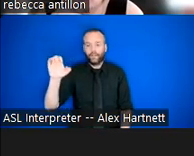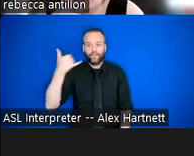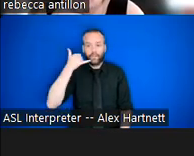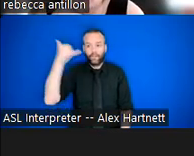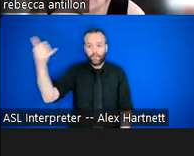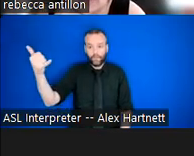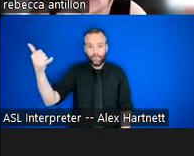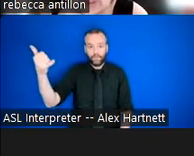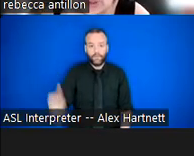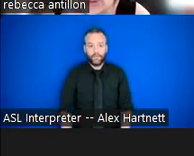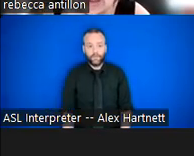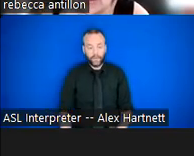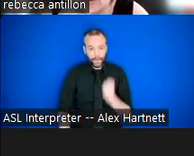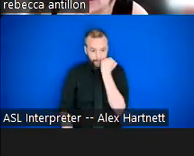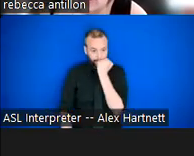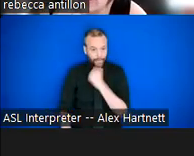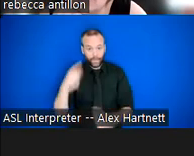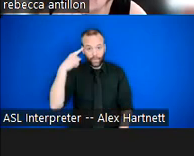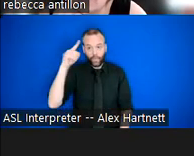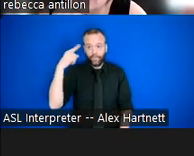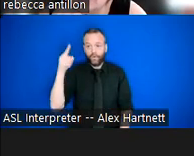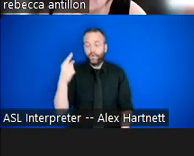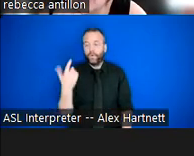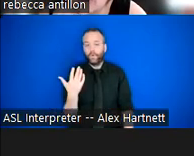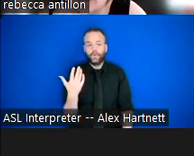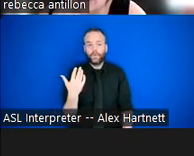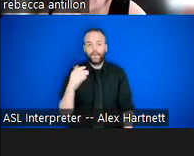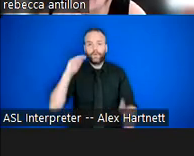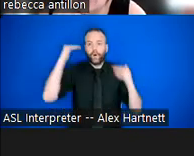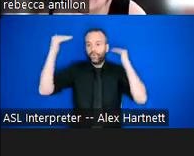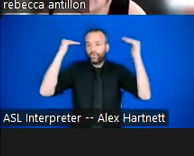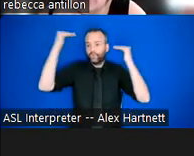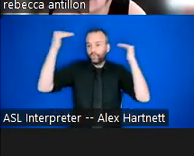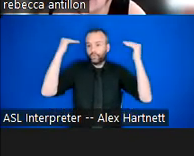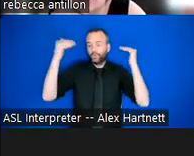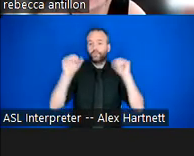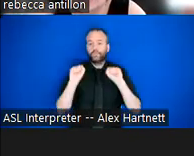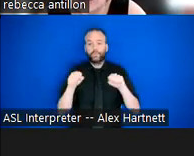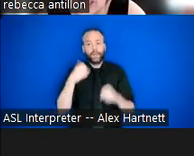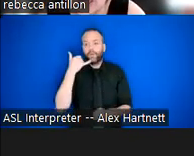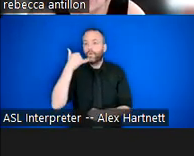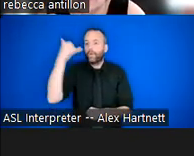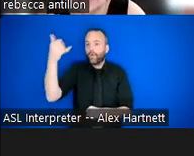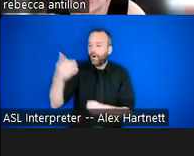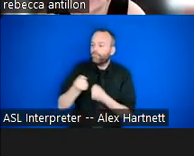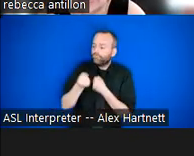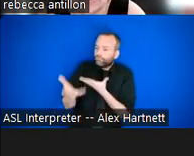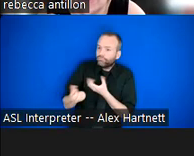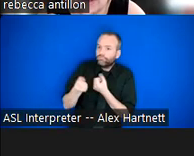our LGBTQ plus older adults with confidential support and crisis response. Again, it's